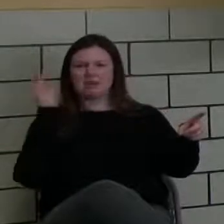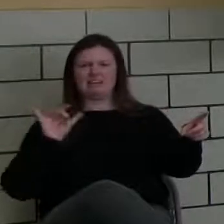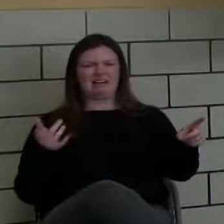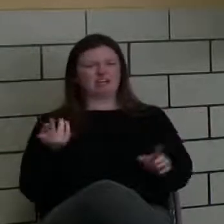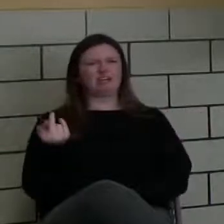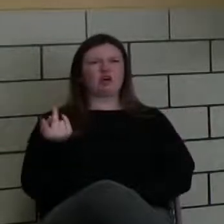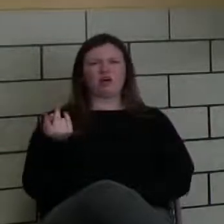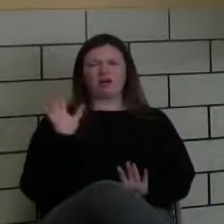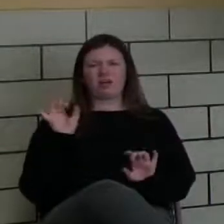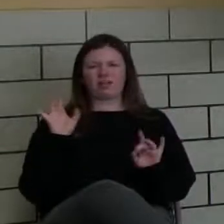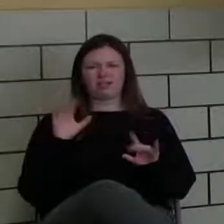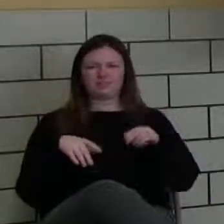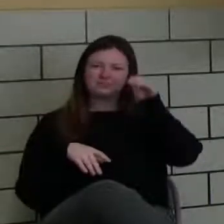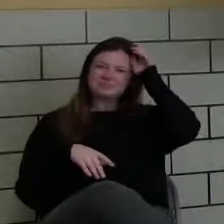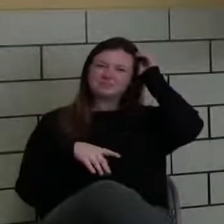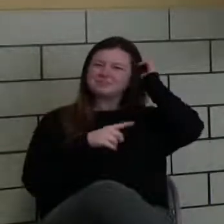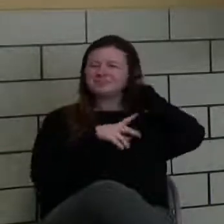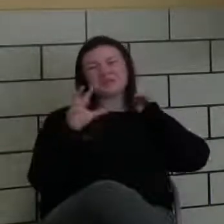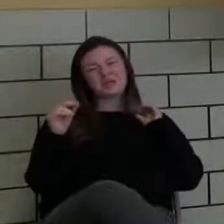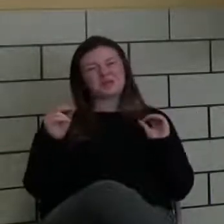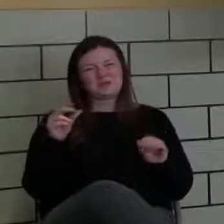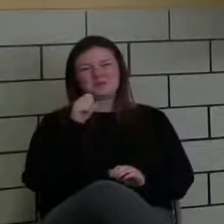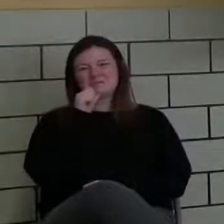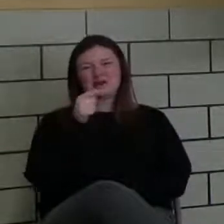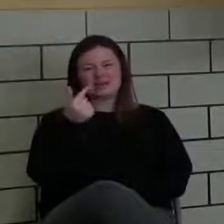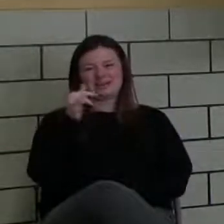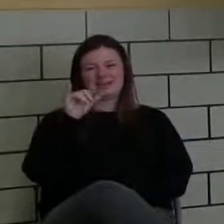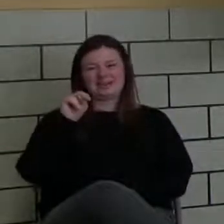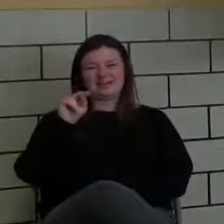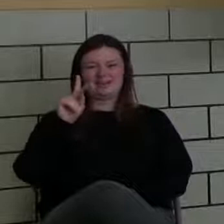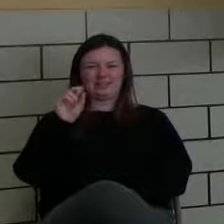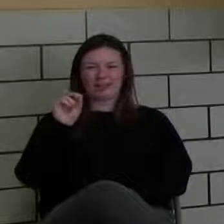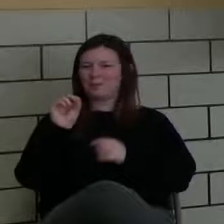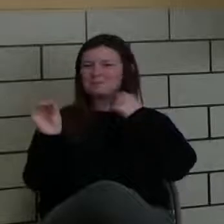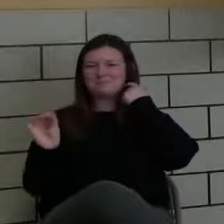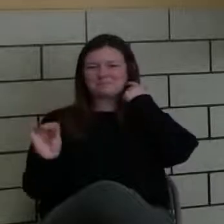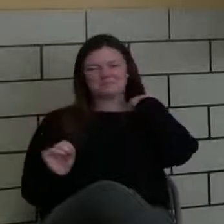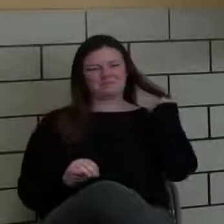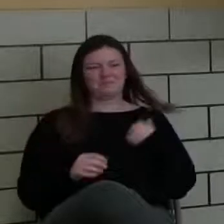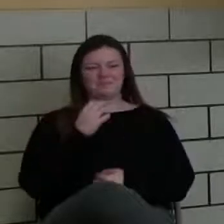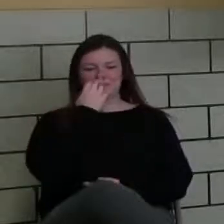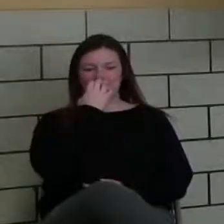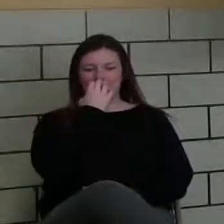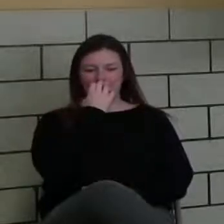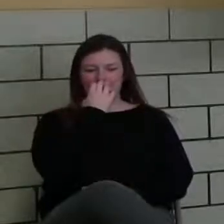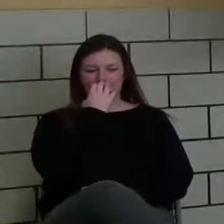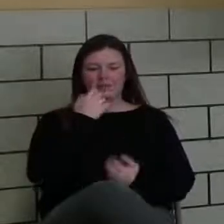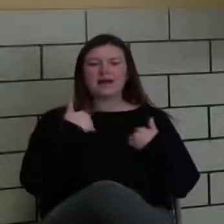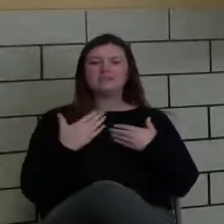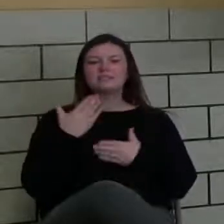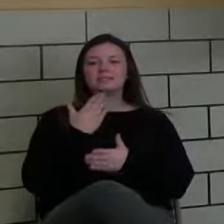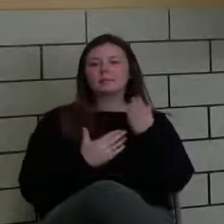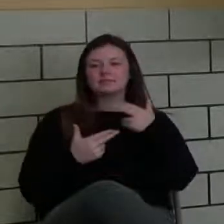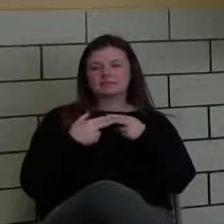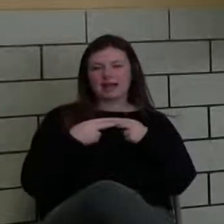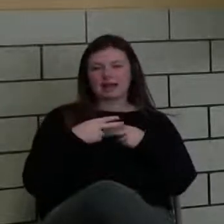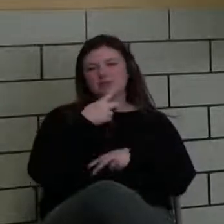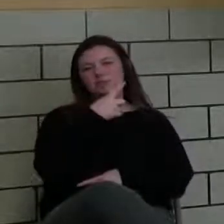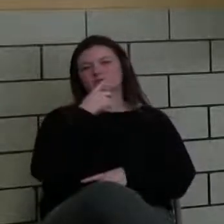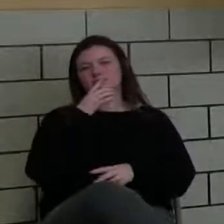have some slides later on, but essentially we selected, I think there's about 6 or 7 different tree